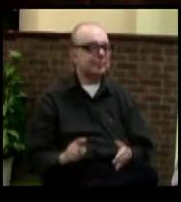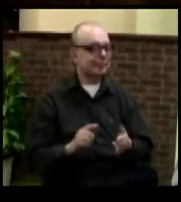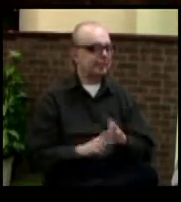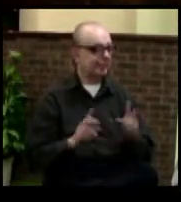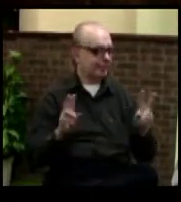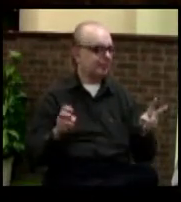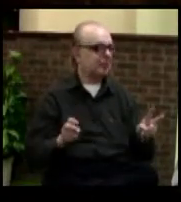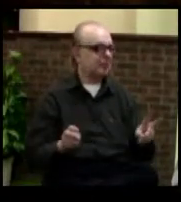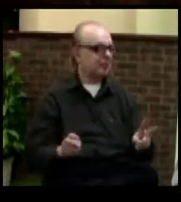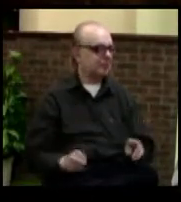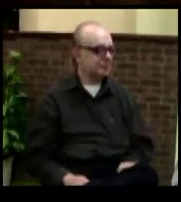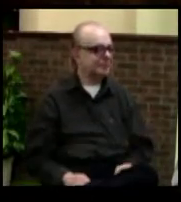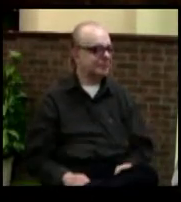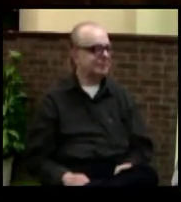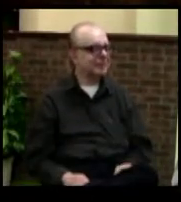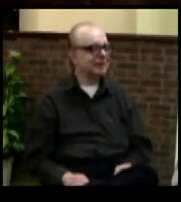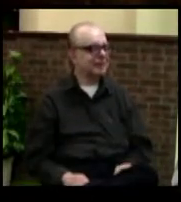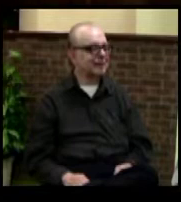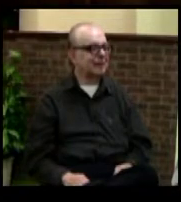That says